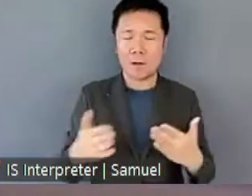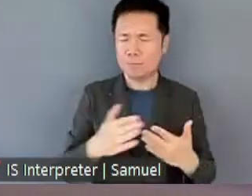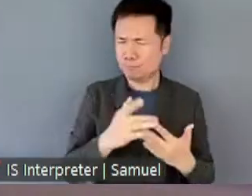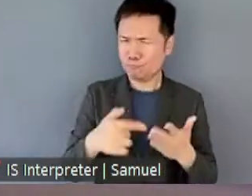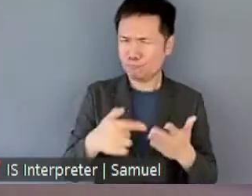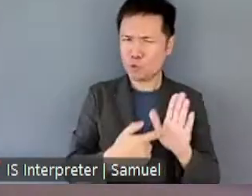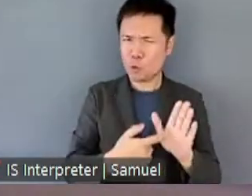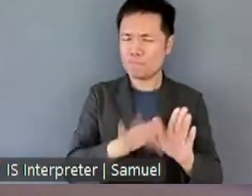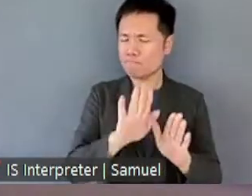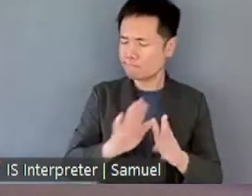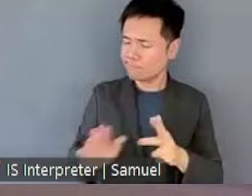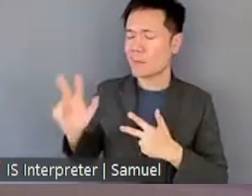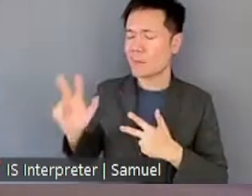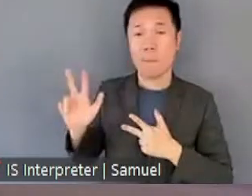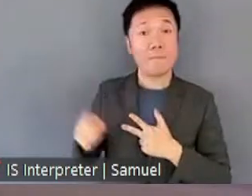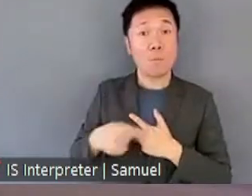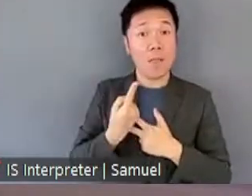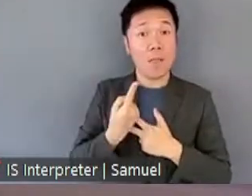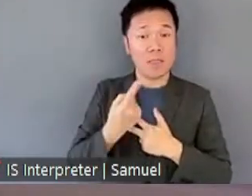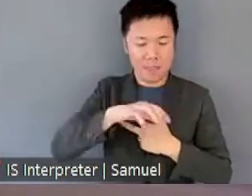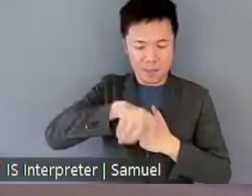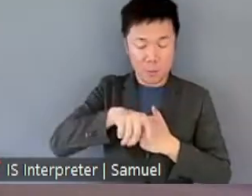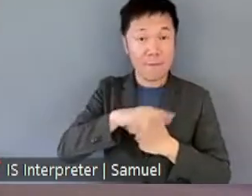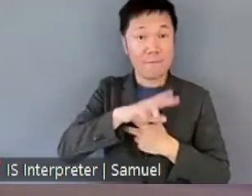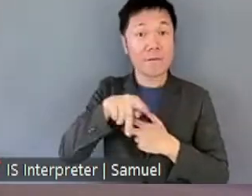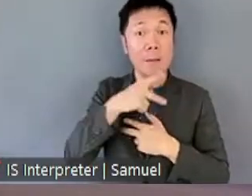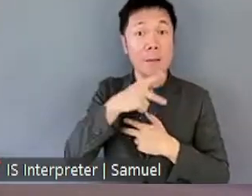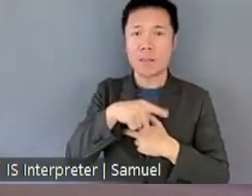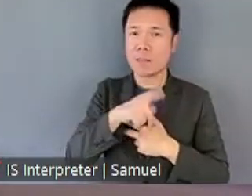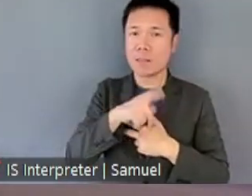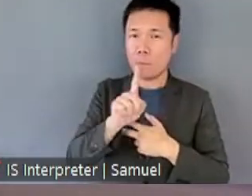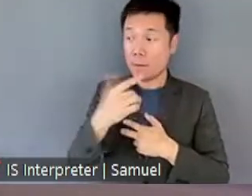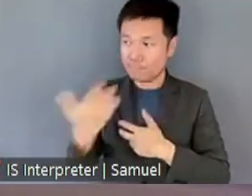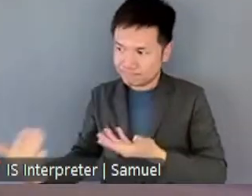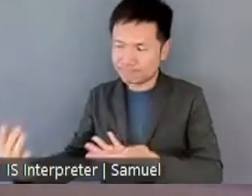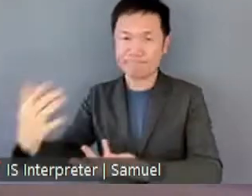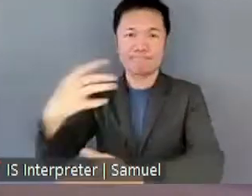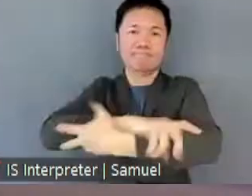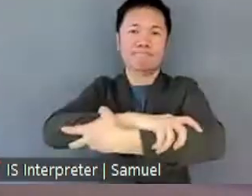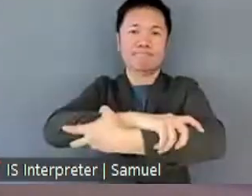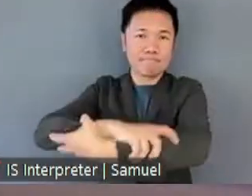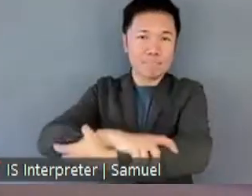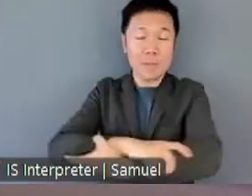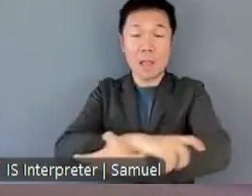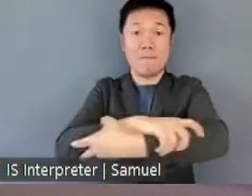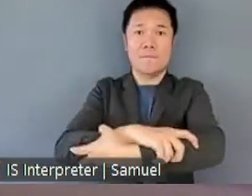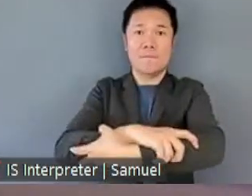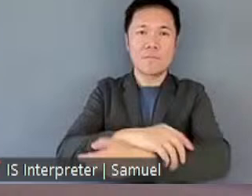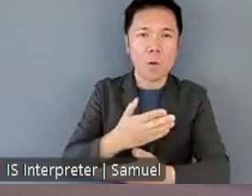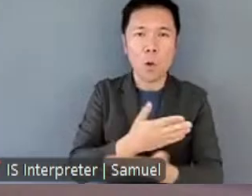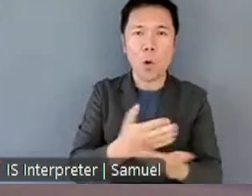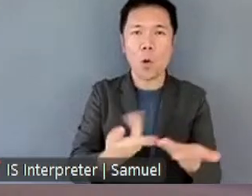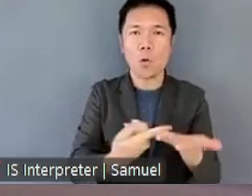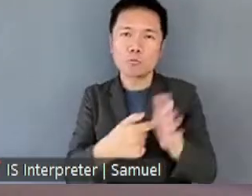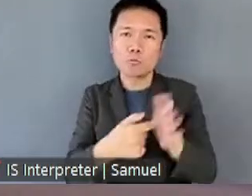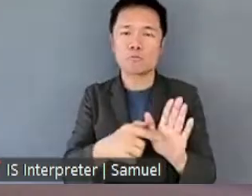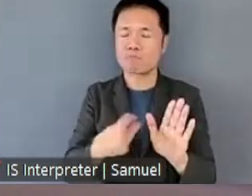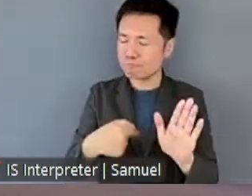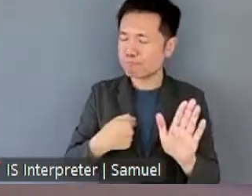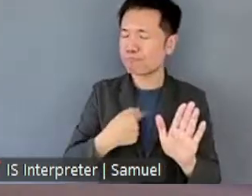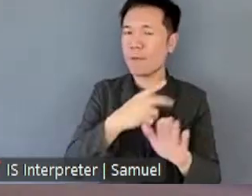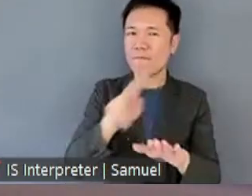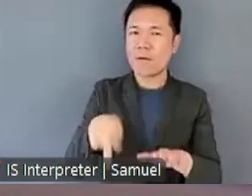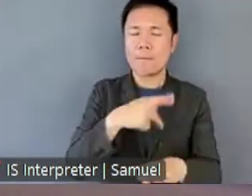regional cooperation, sharing these best practices, and driving innovation that benefits all. The Philippines stands ready